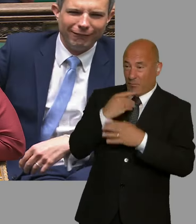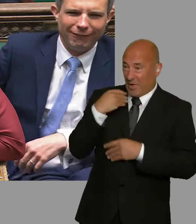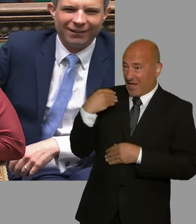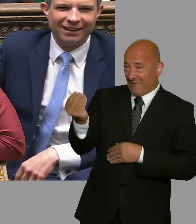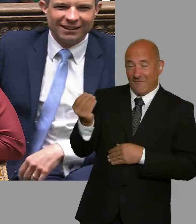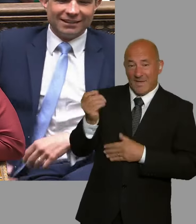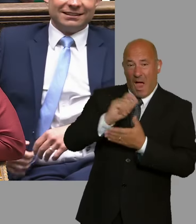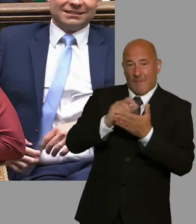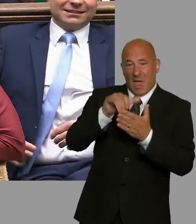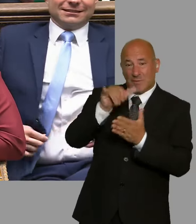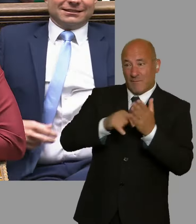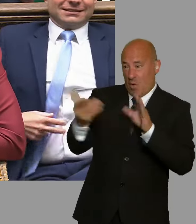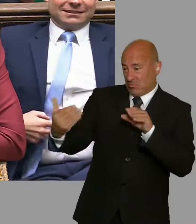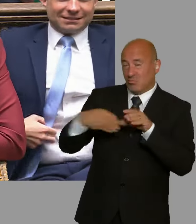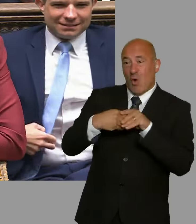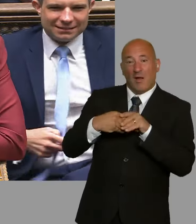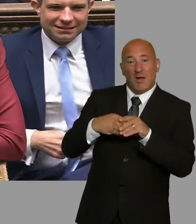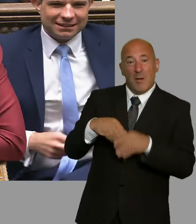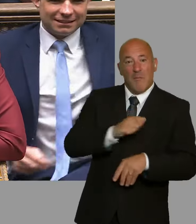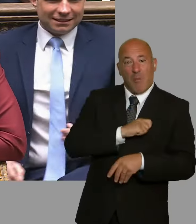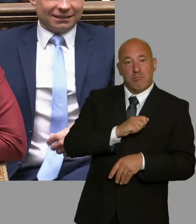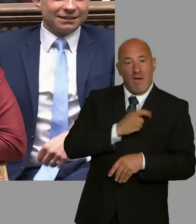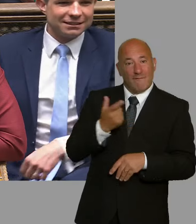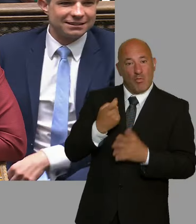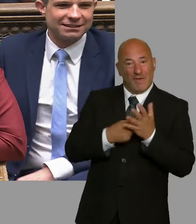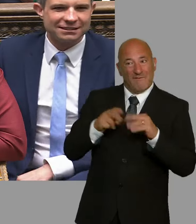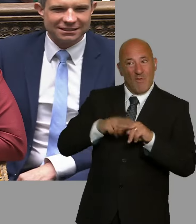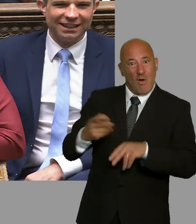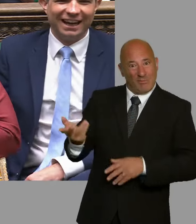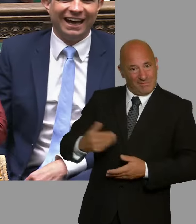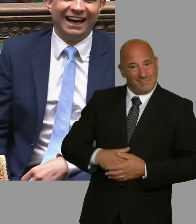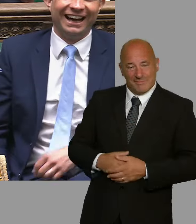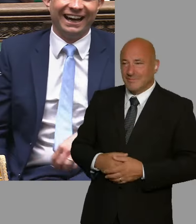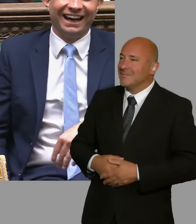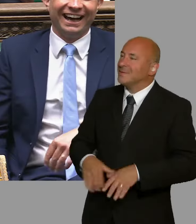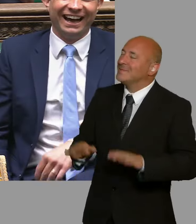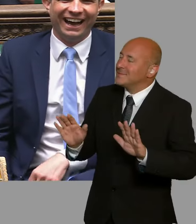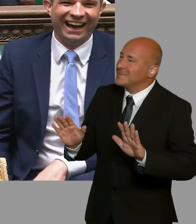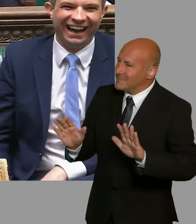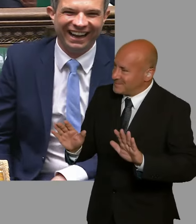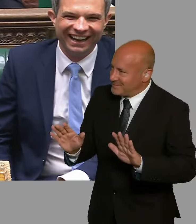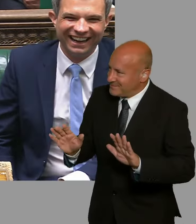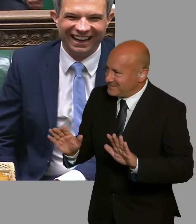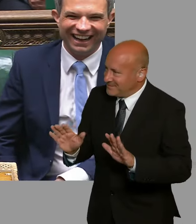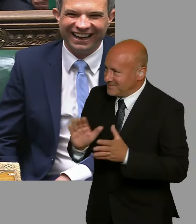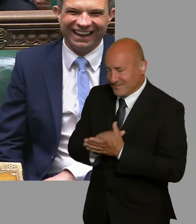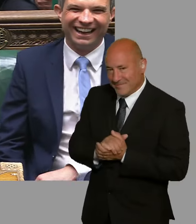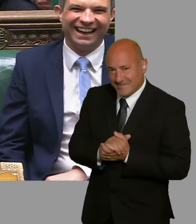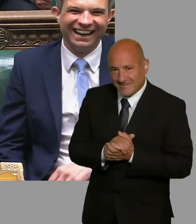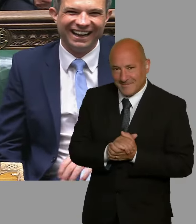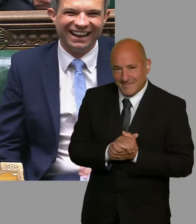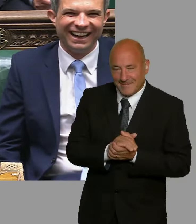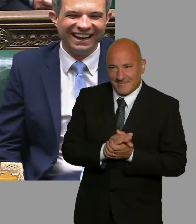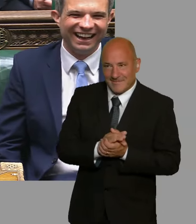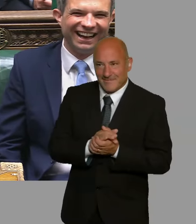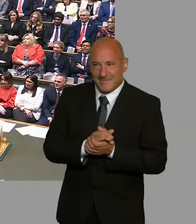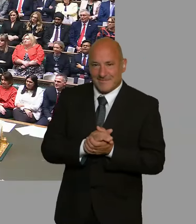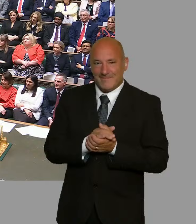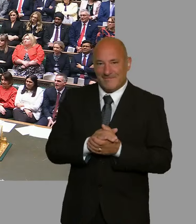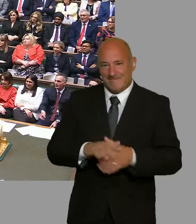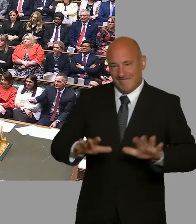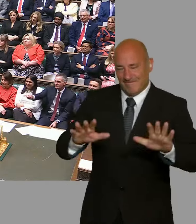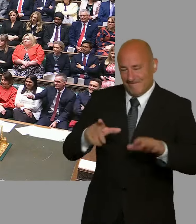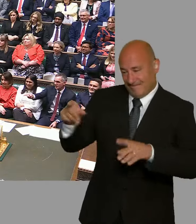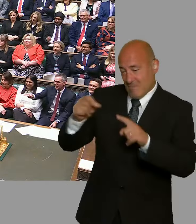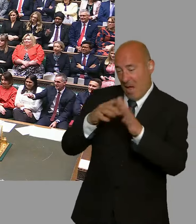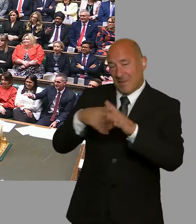Prime Minister what he believes in. He had to look in his folder to find the answer. His MPs behind him know what